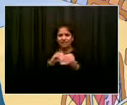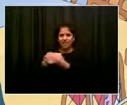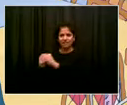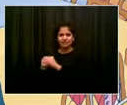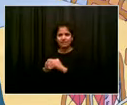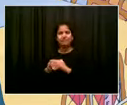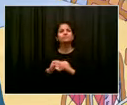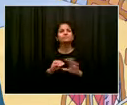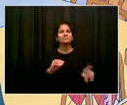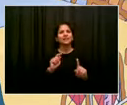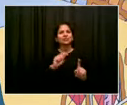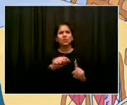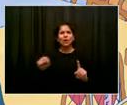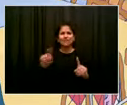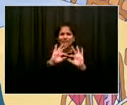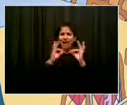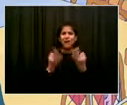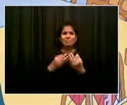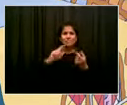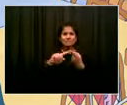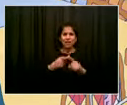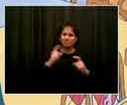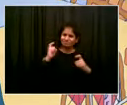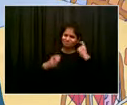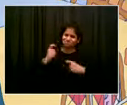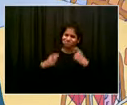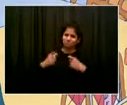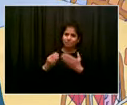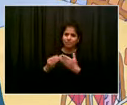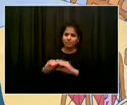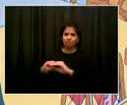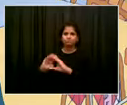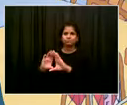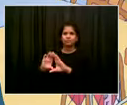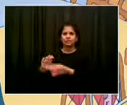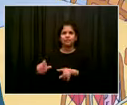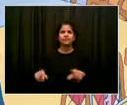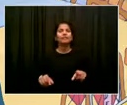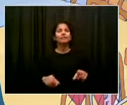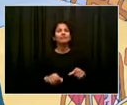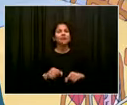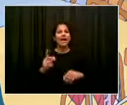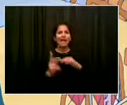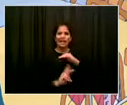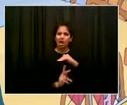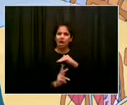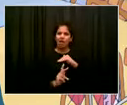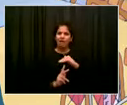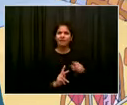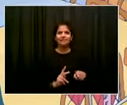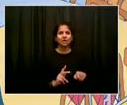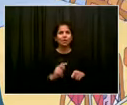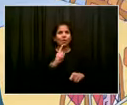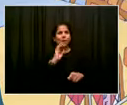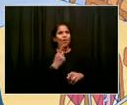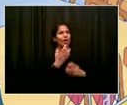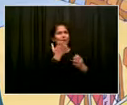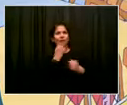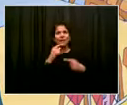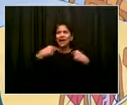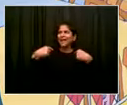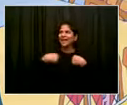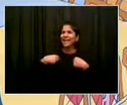lot of people are looking out for them to help them get to college. This is how we create generational wealth in all communities, and particularly in communities